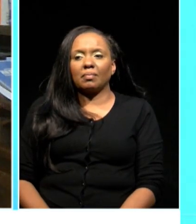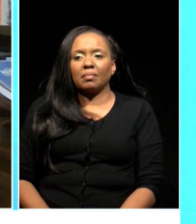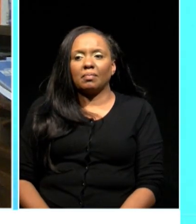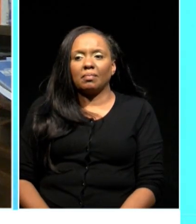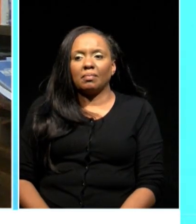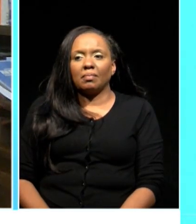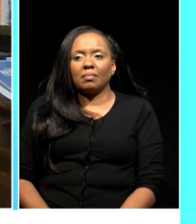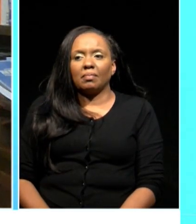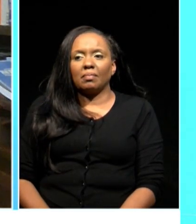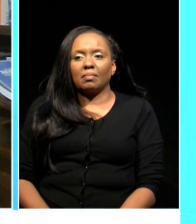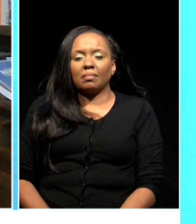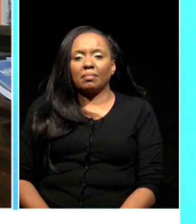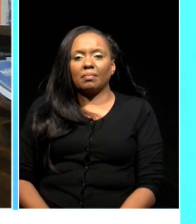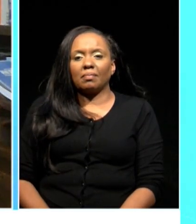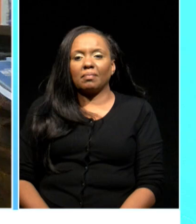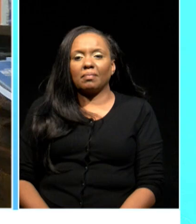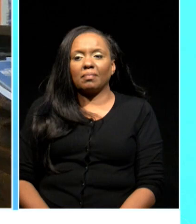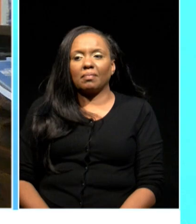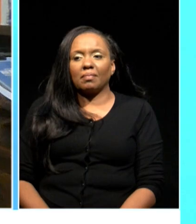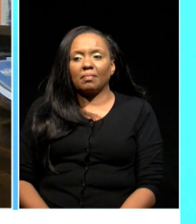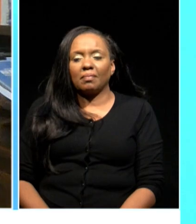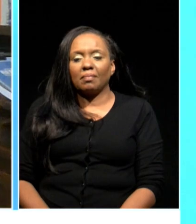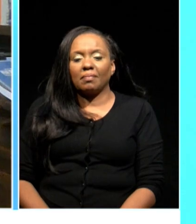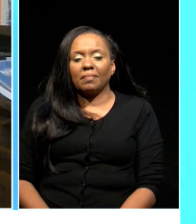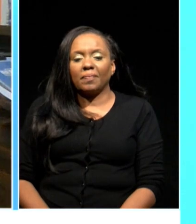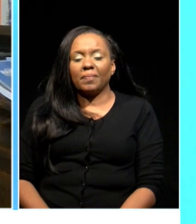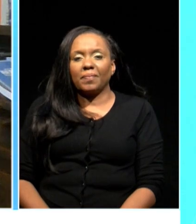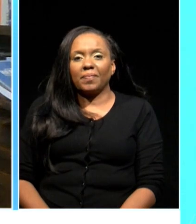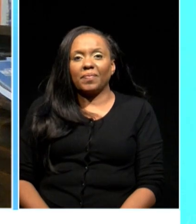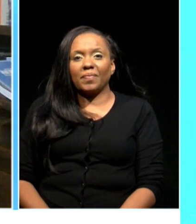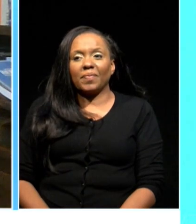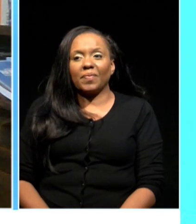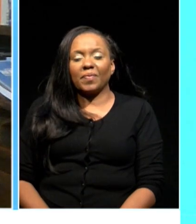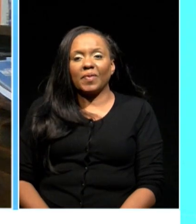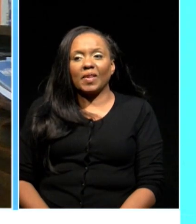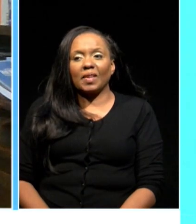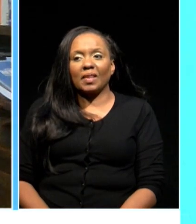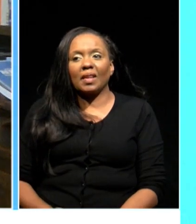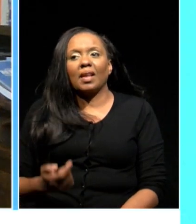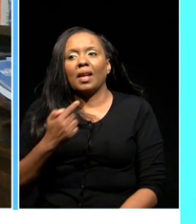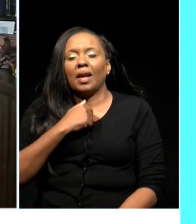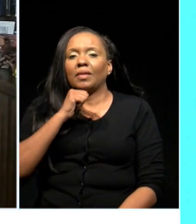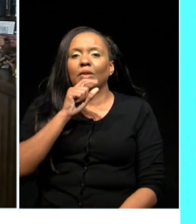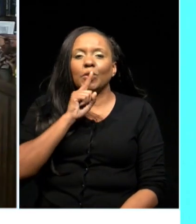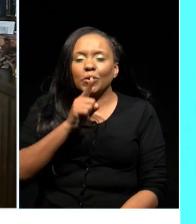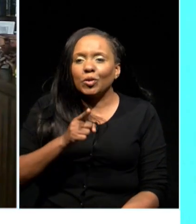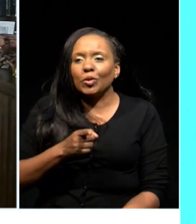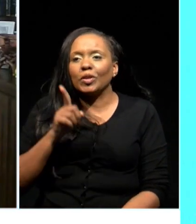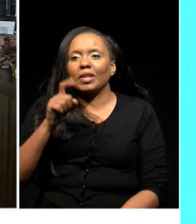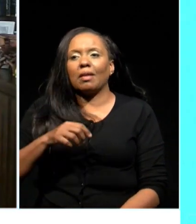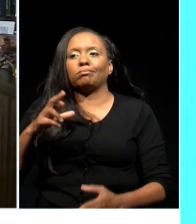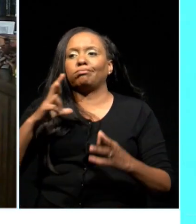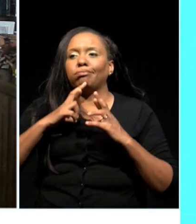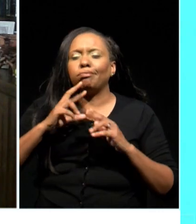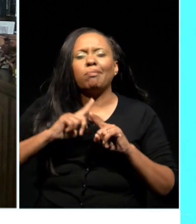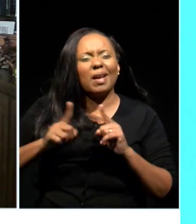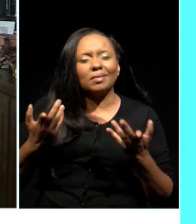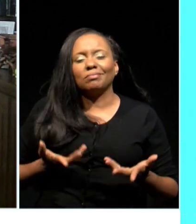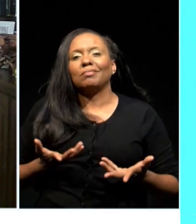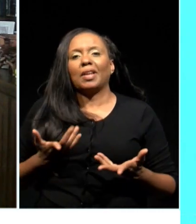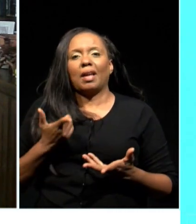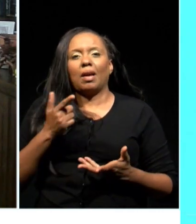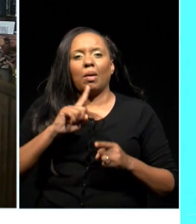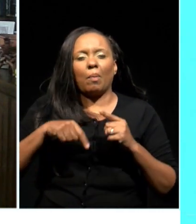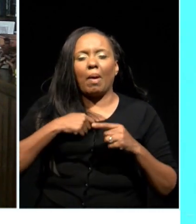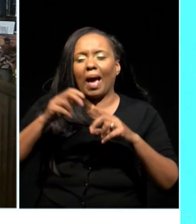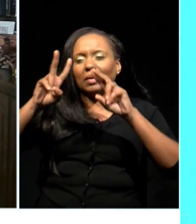that retirement from active politics at an age before she even reaches age 60. So that's one of my concerns. I would say, however, that when we look